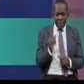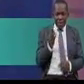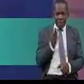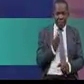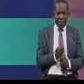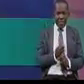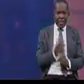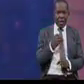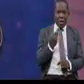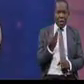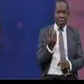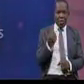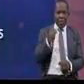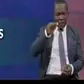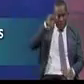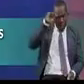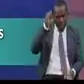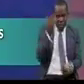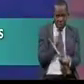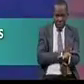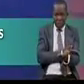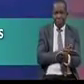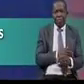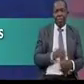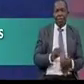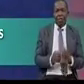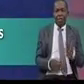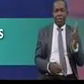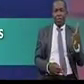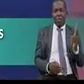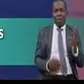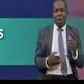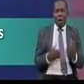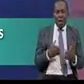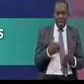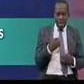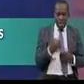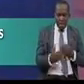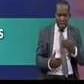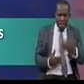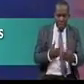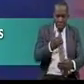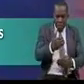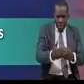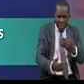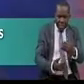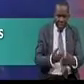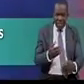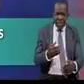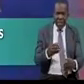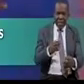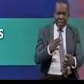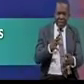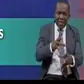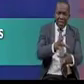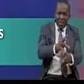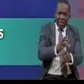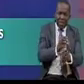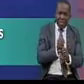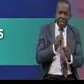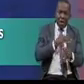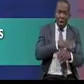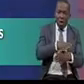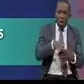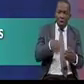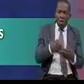Number two is progressively reaching all regions as